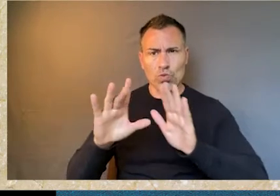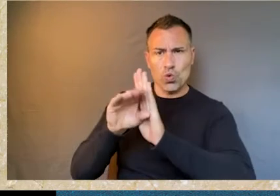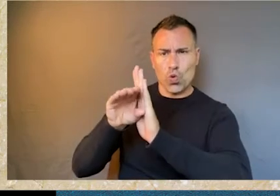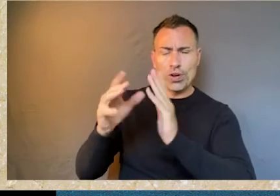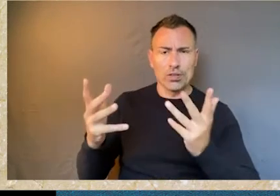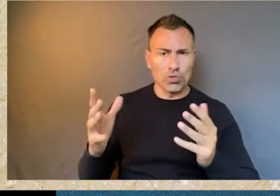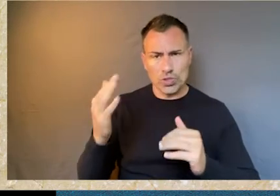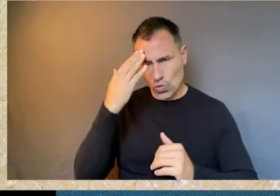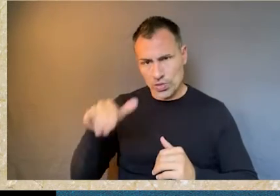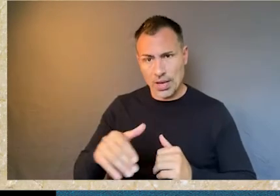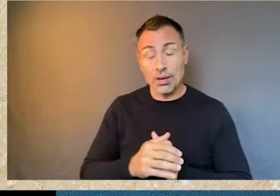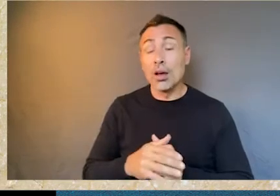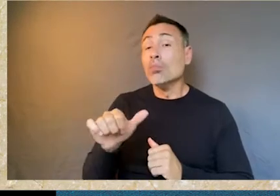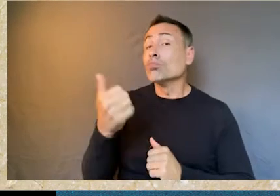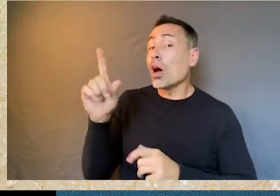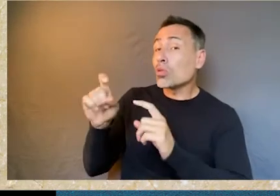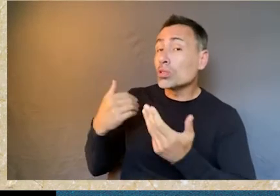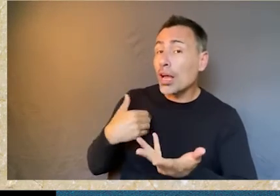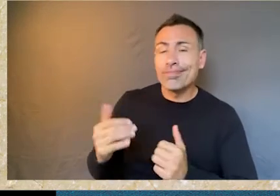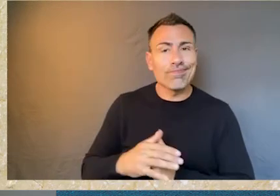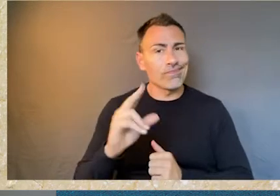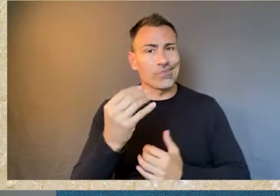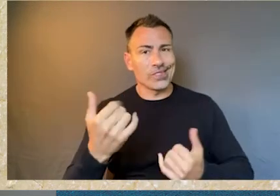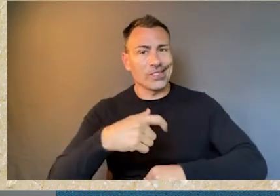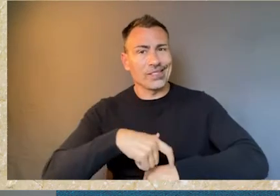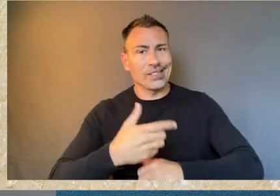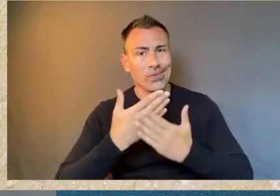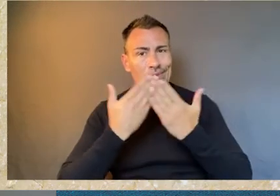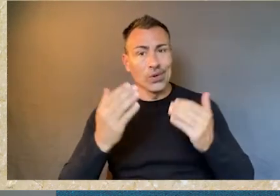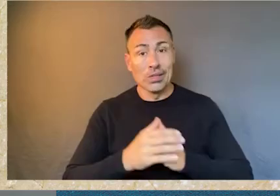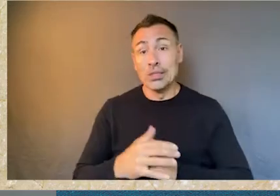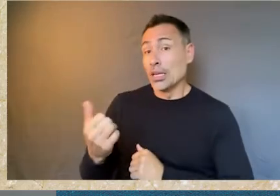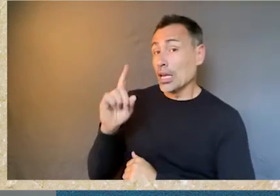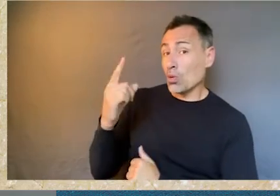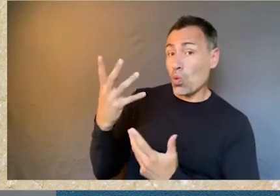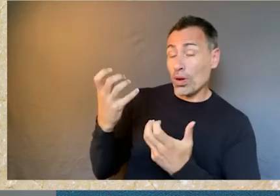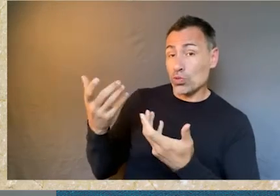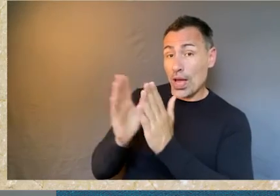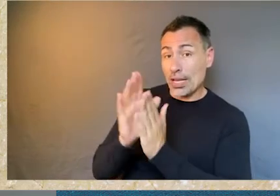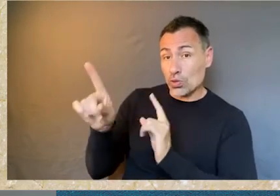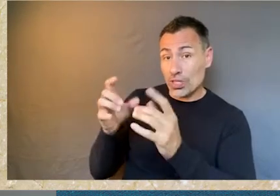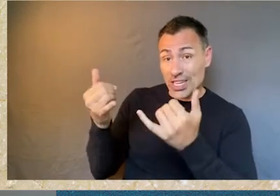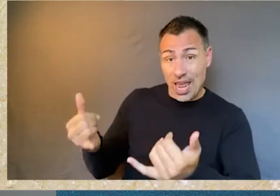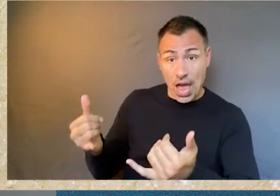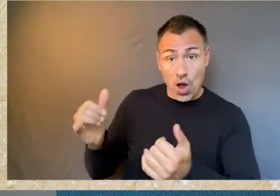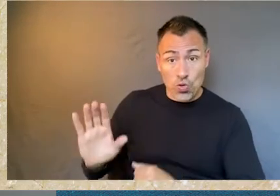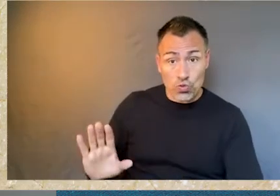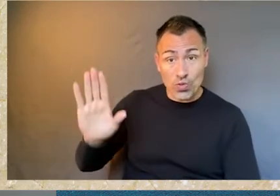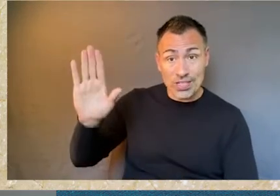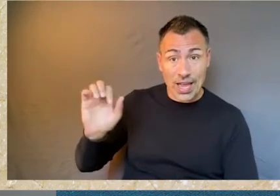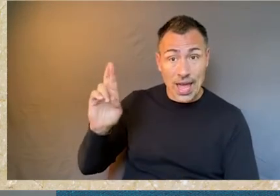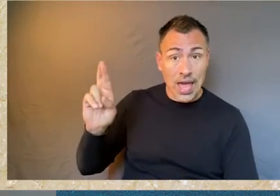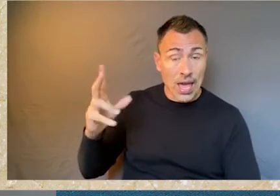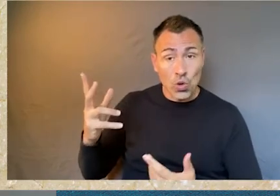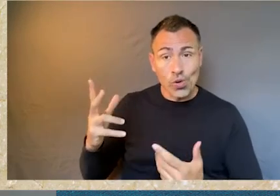time. Okay, does anybody want to ask a question now, raise their hand or go in the chat box before we